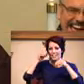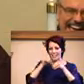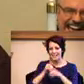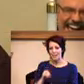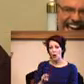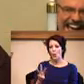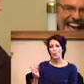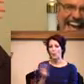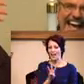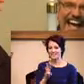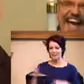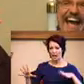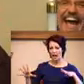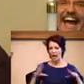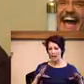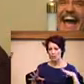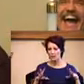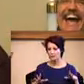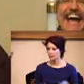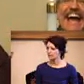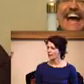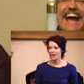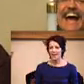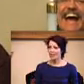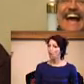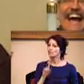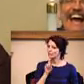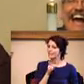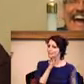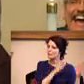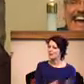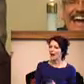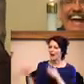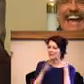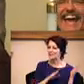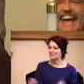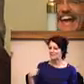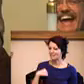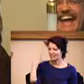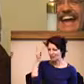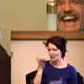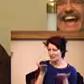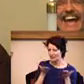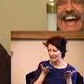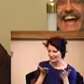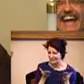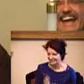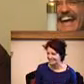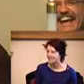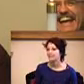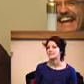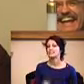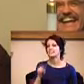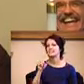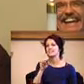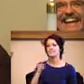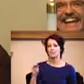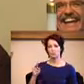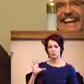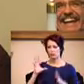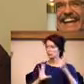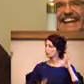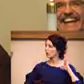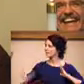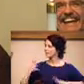Hollywood that certainly prepared me for Ministry in Los Angeles I won't tell you what Tim dressed me as but I